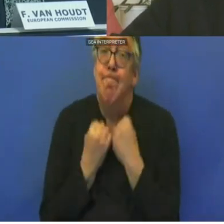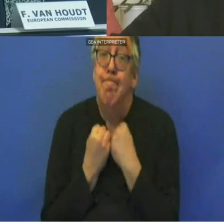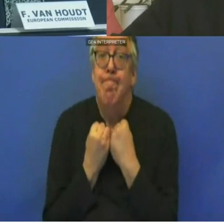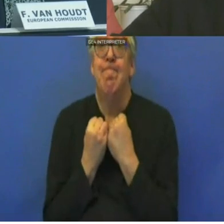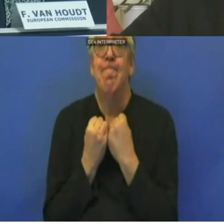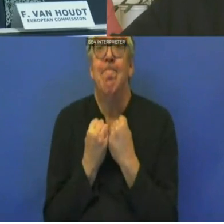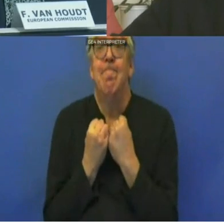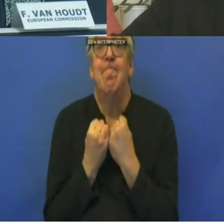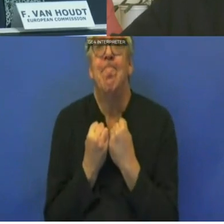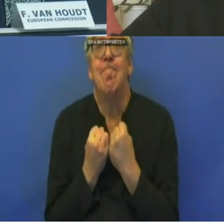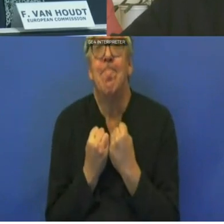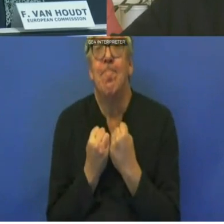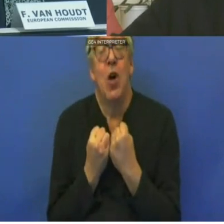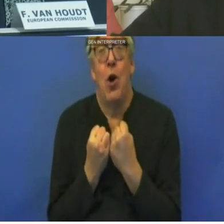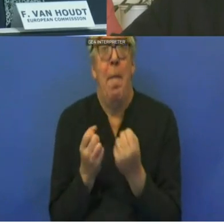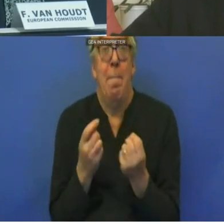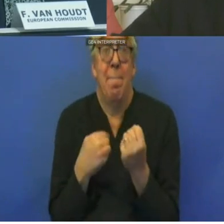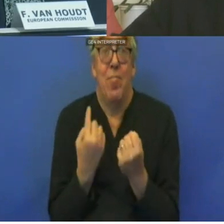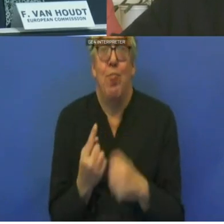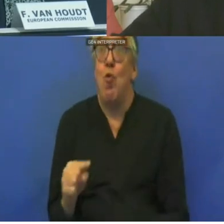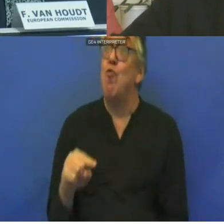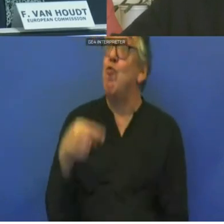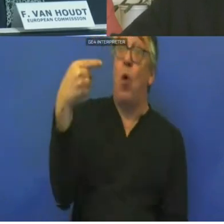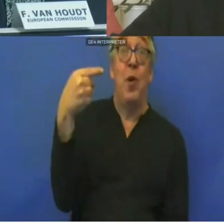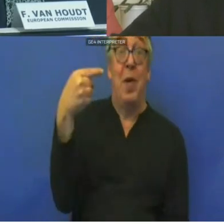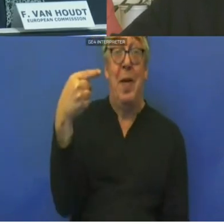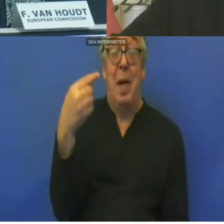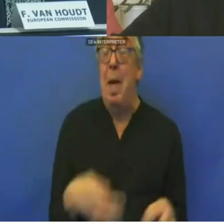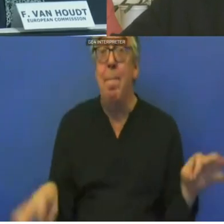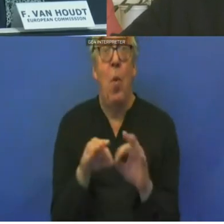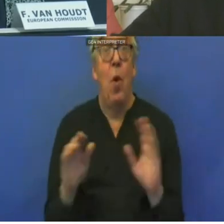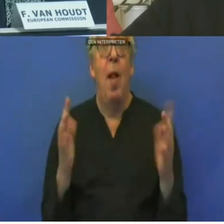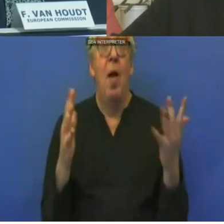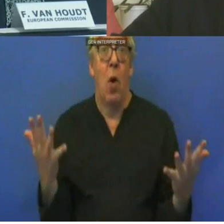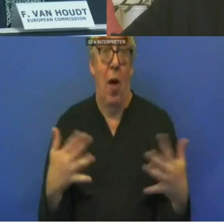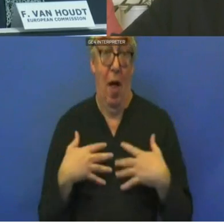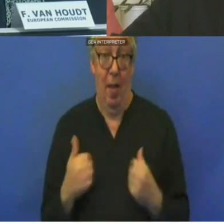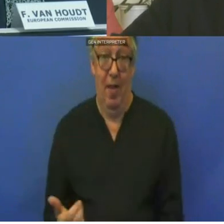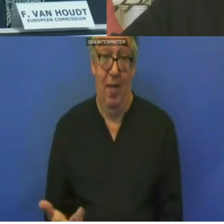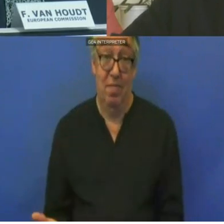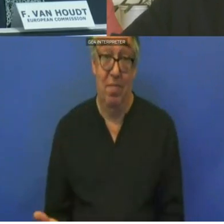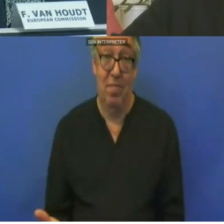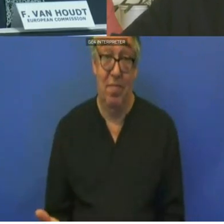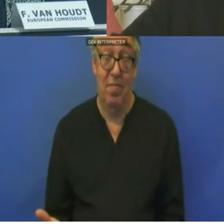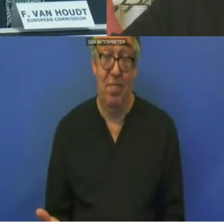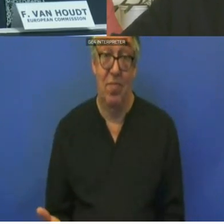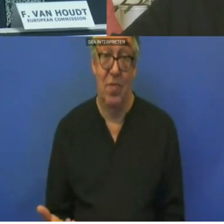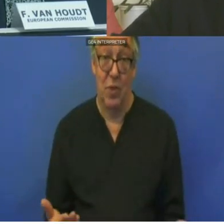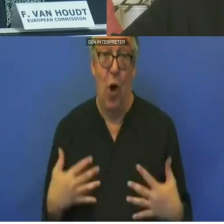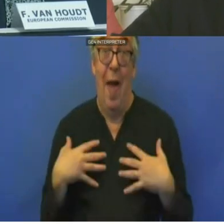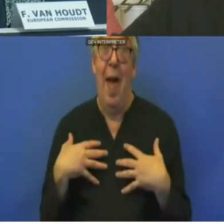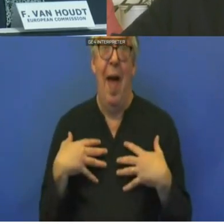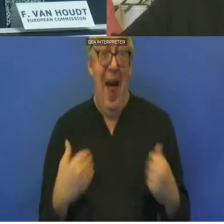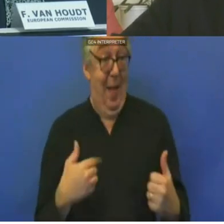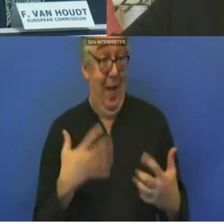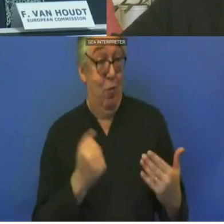the biggest value that we have, and that is health. So preserving health, and if something bad happens, then really correcting it